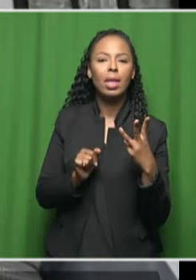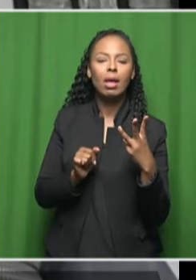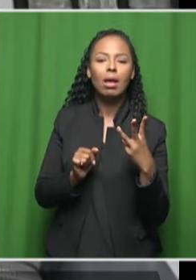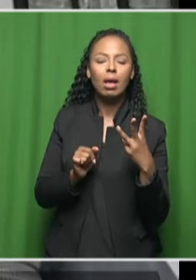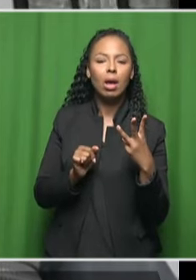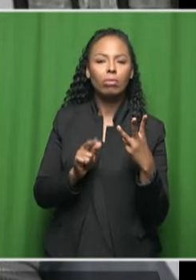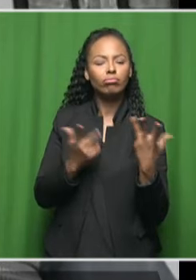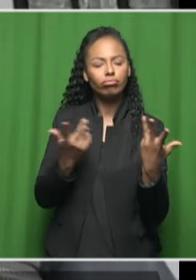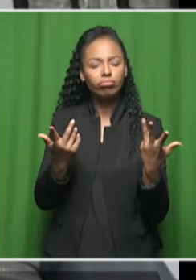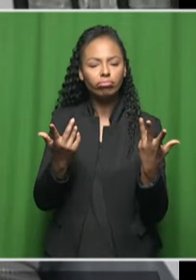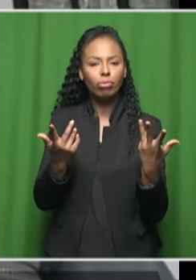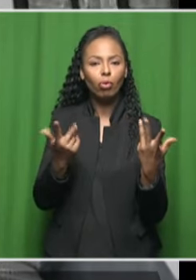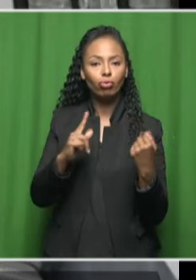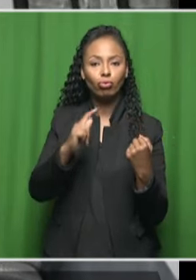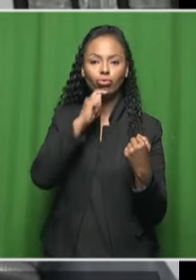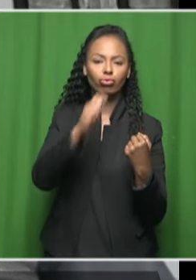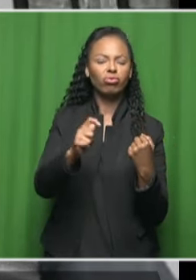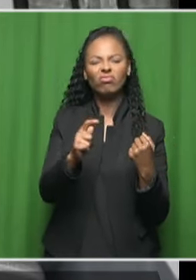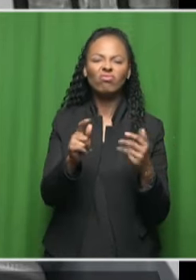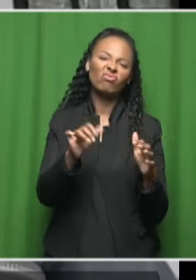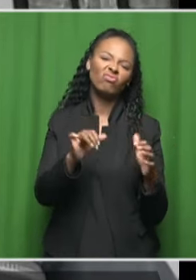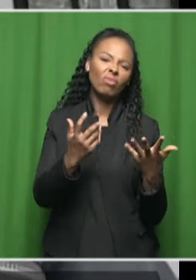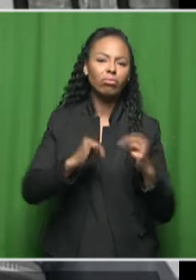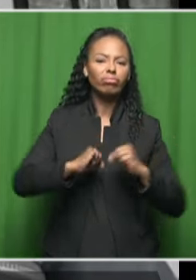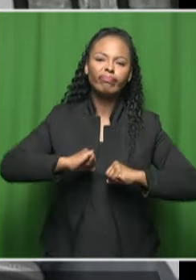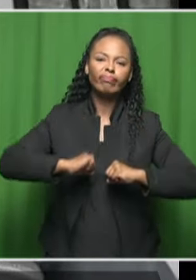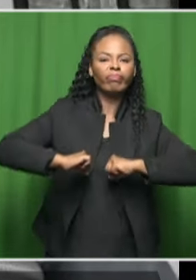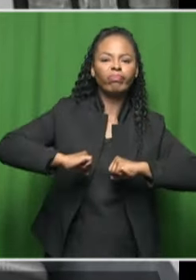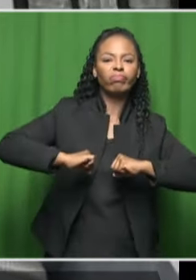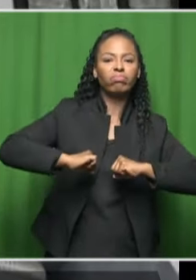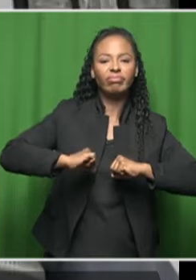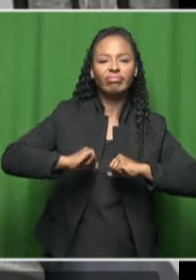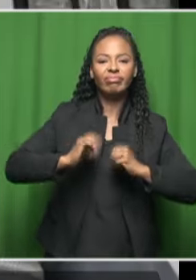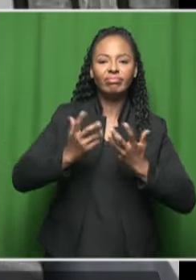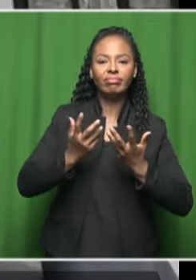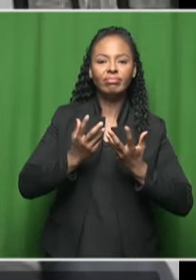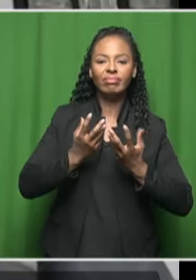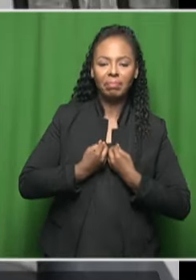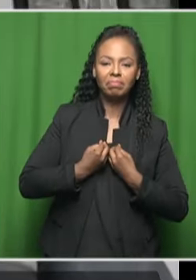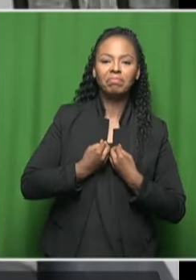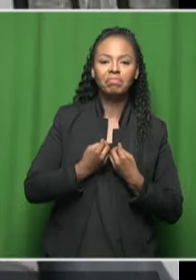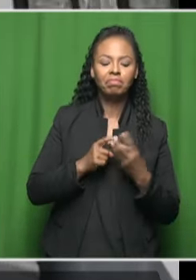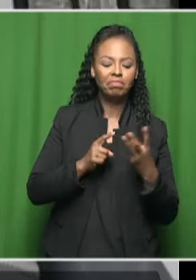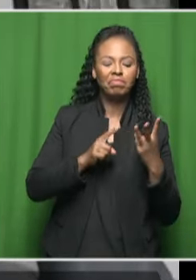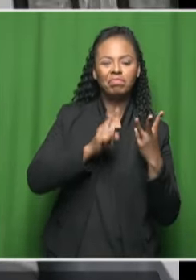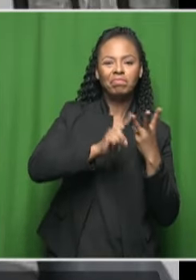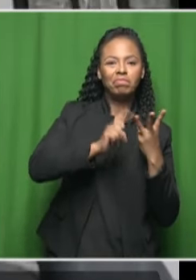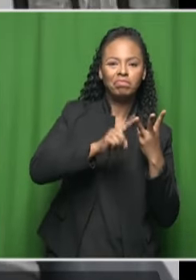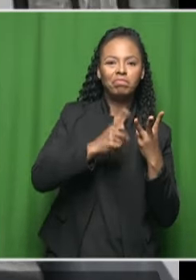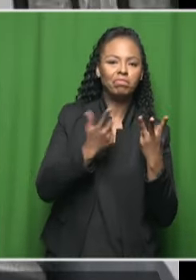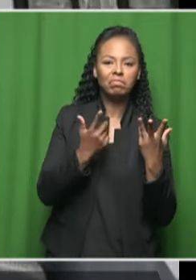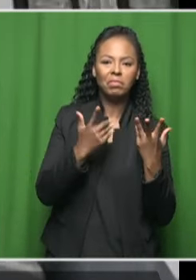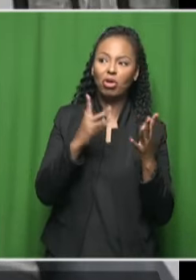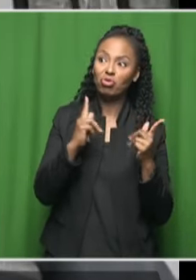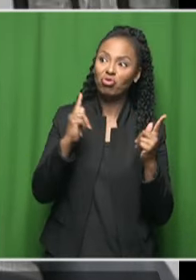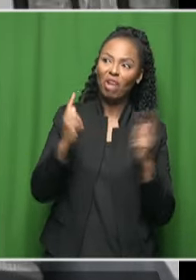strongholds are definitely stable here, and they have known no major